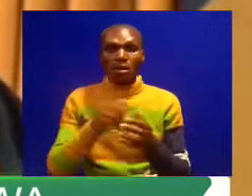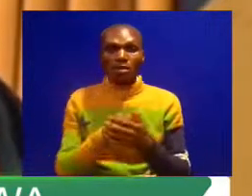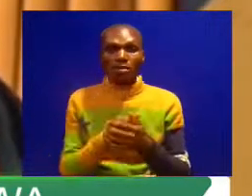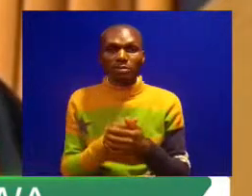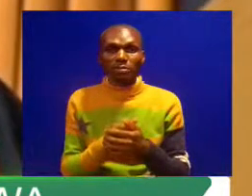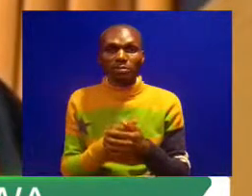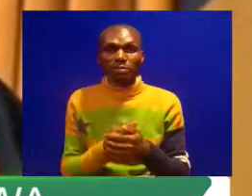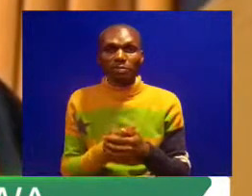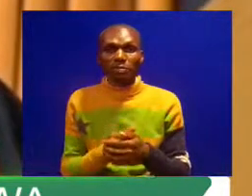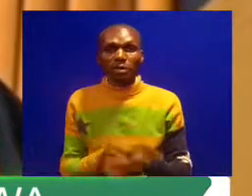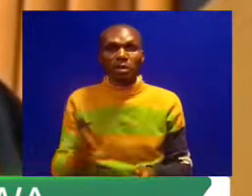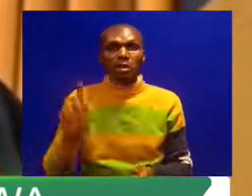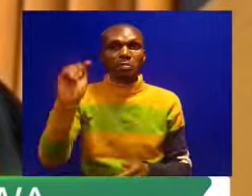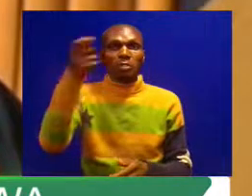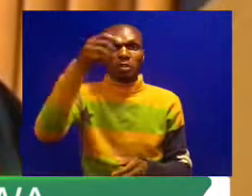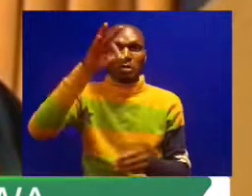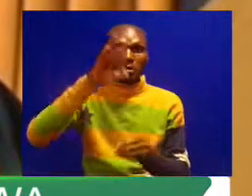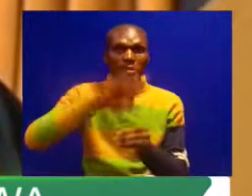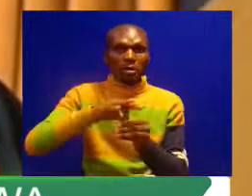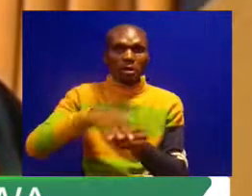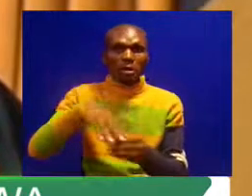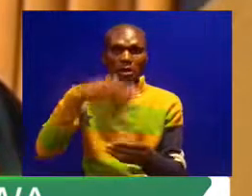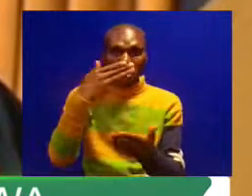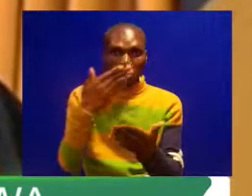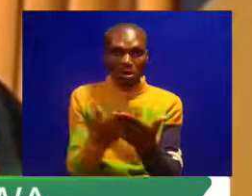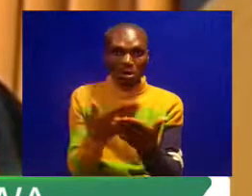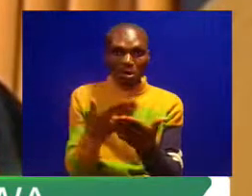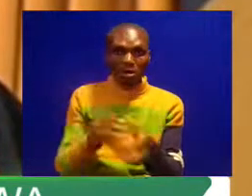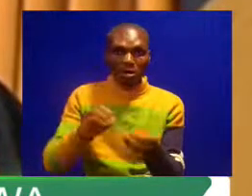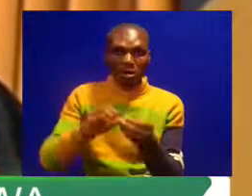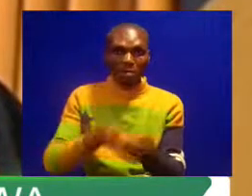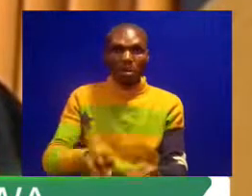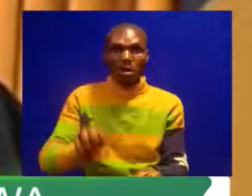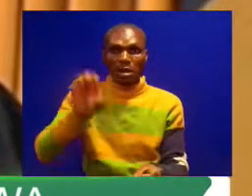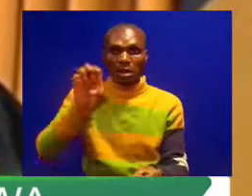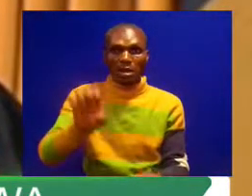the presidential election petition number